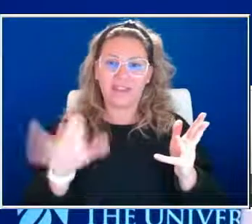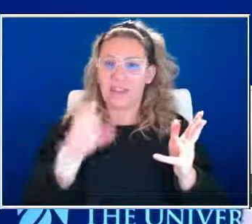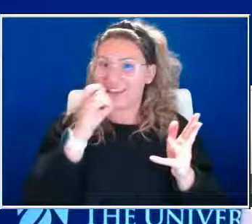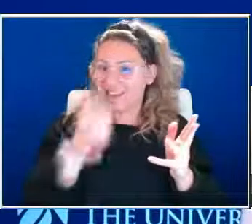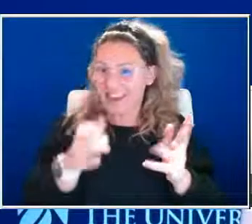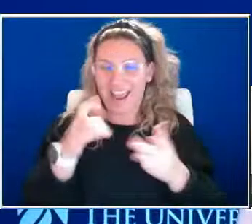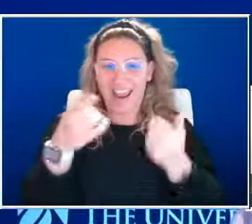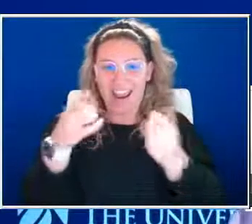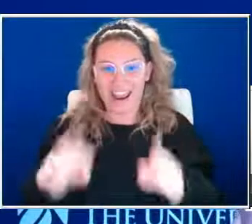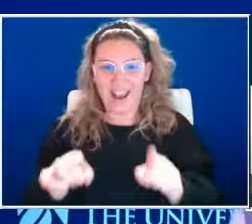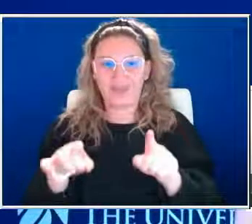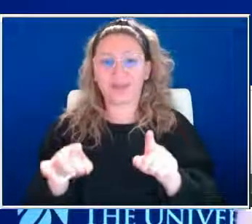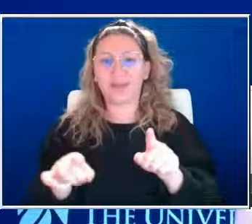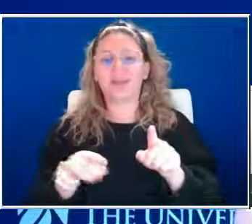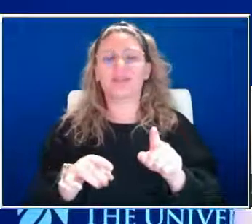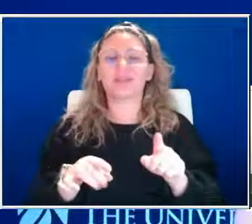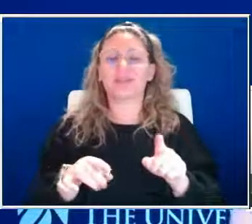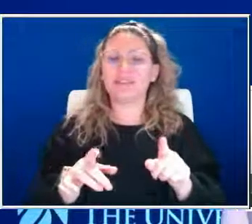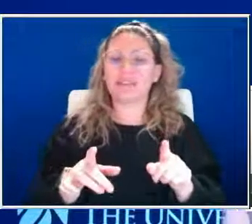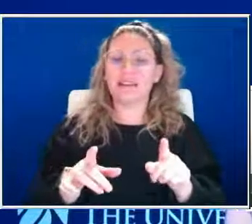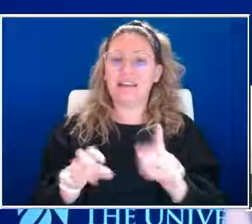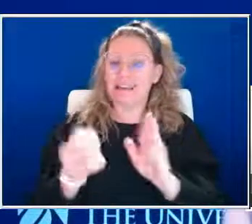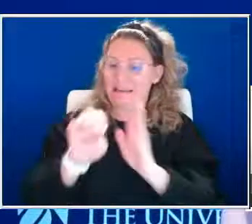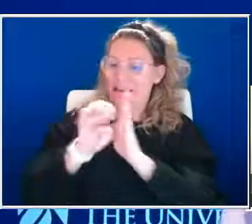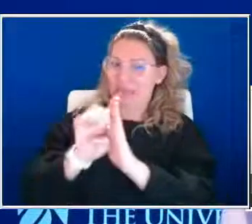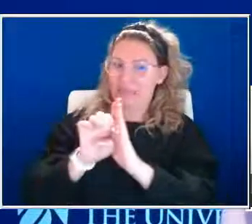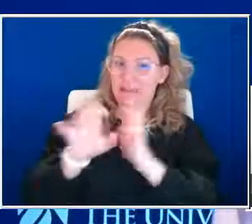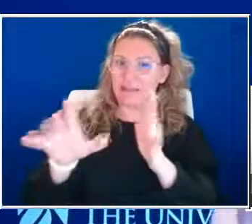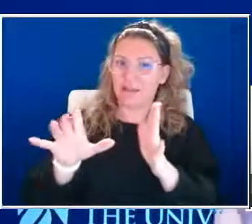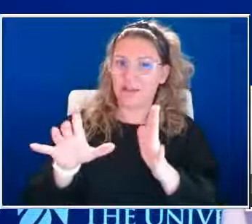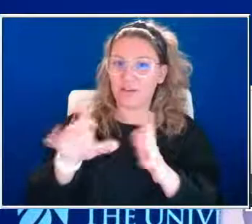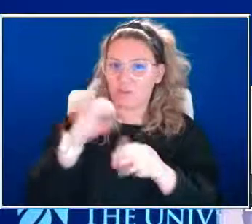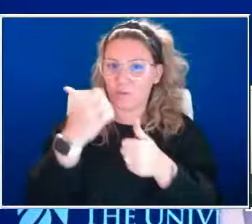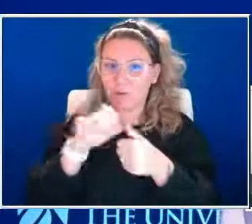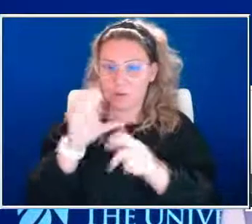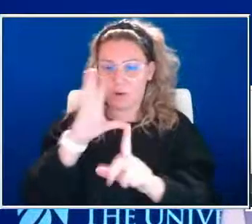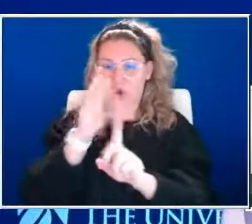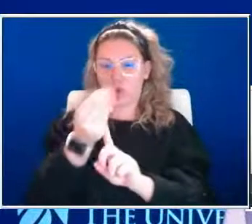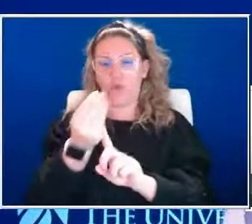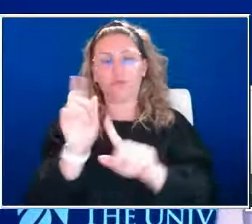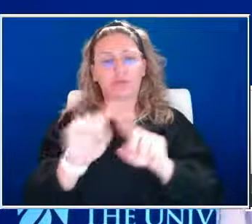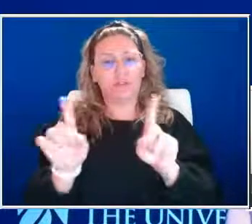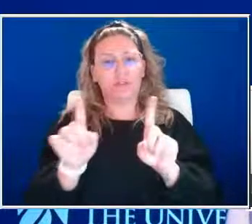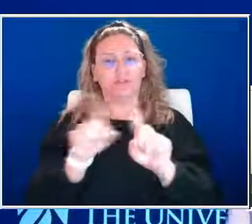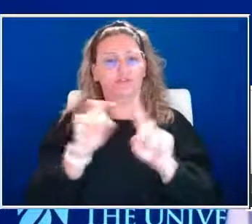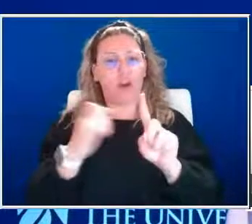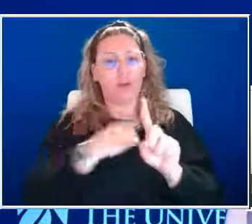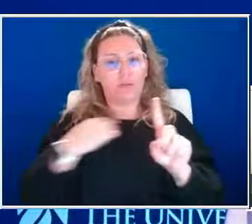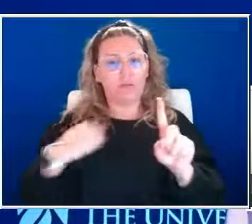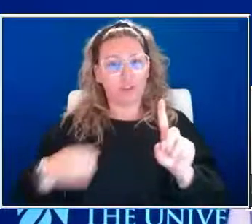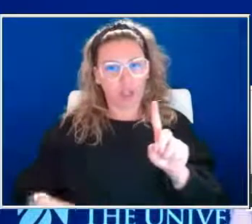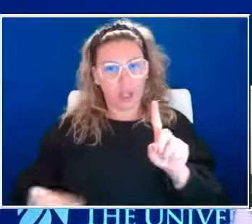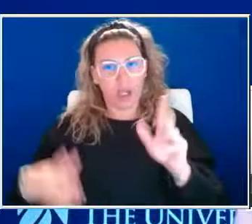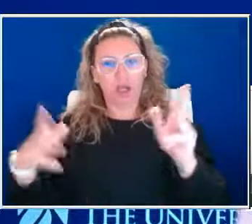they, again, ethically as well. Remember the cultural differences in China, but people were being